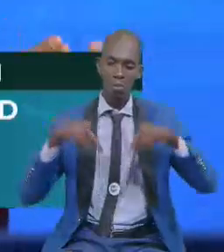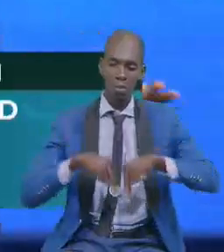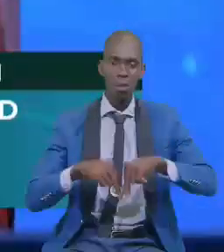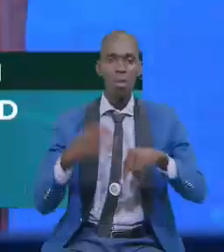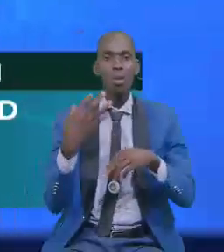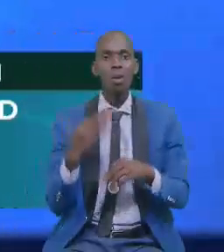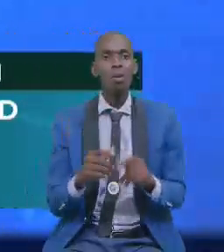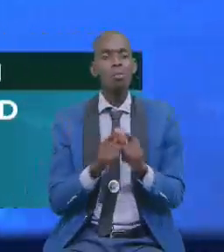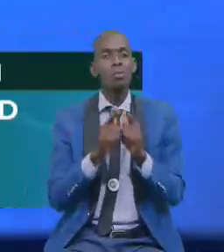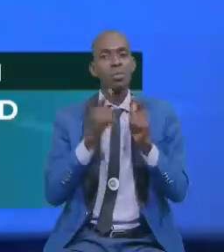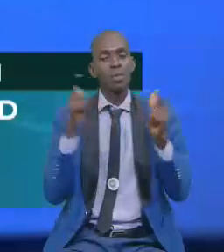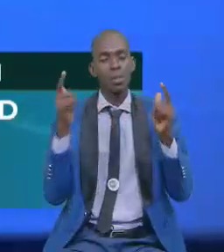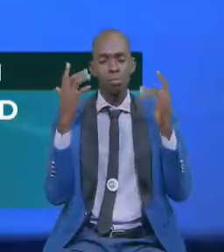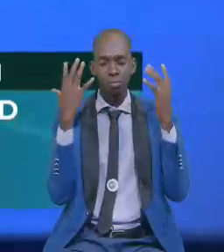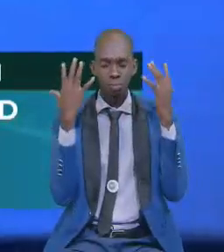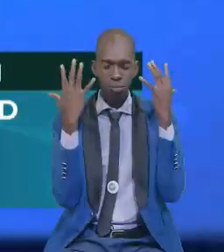great darkness.